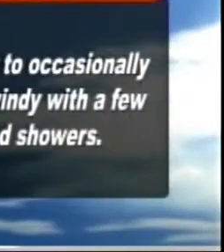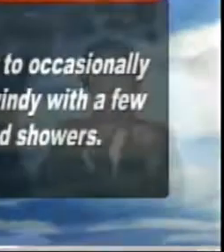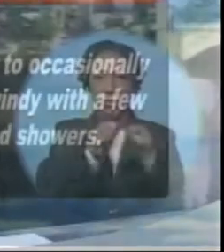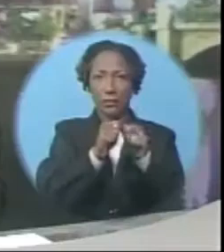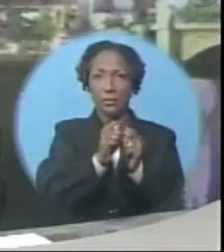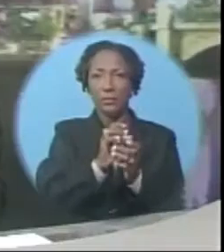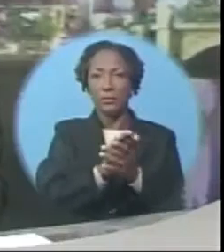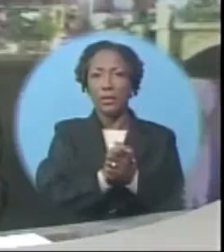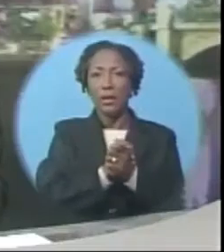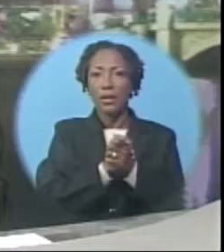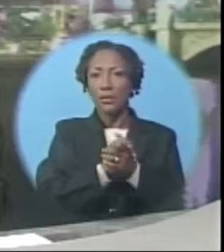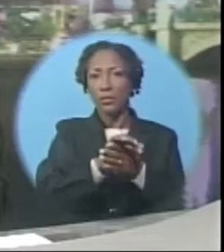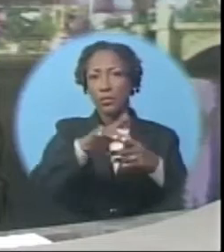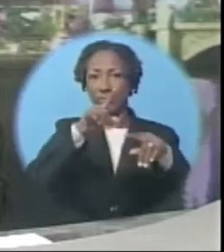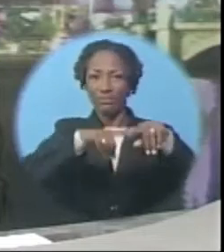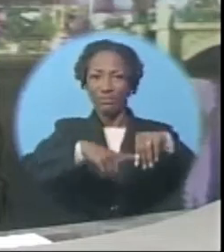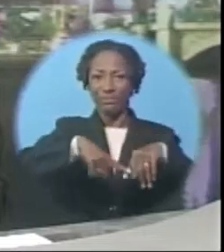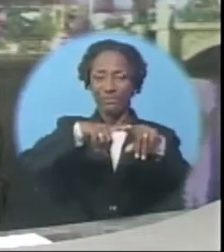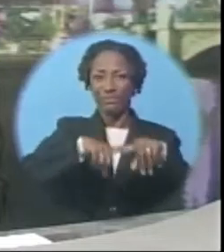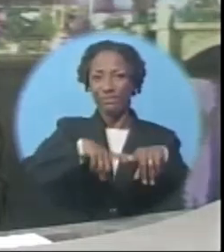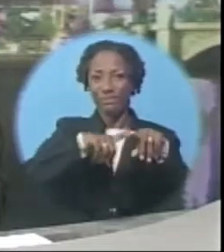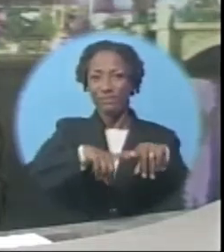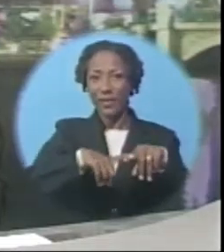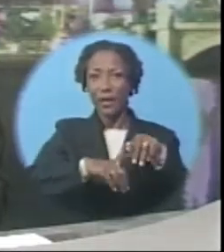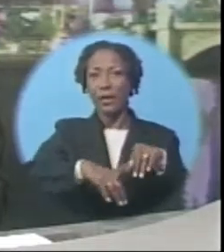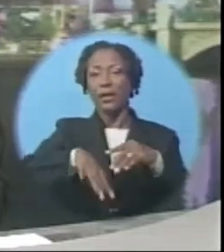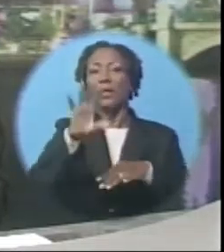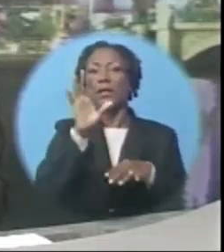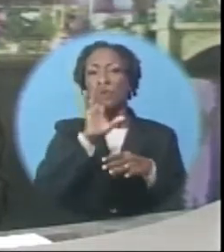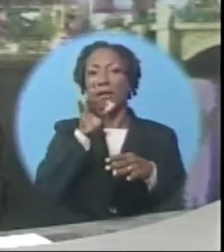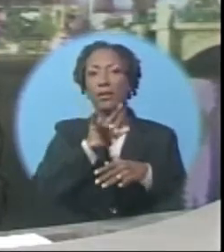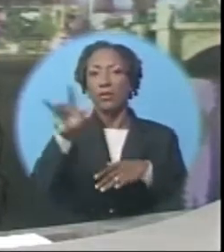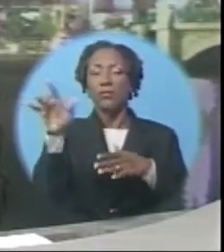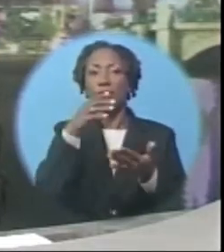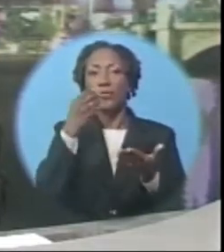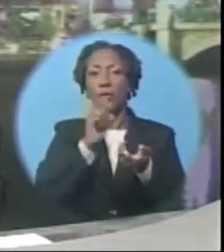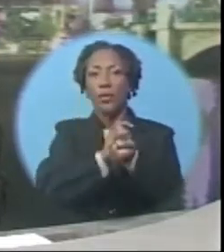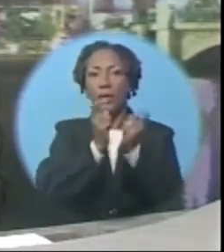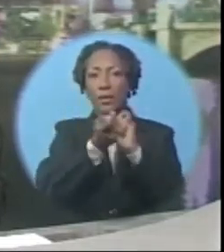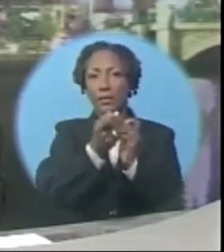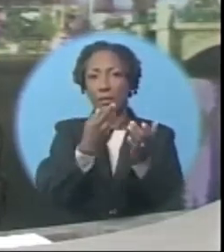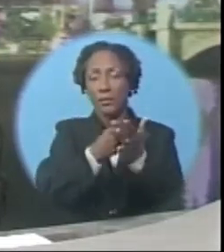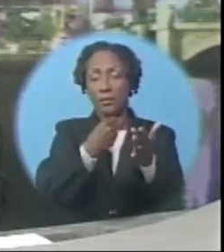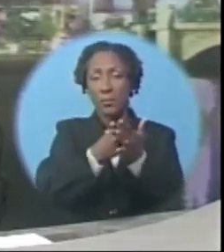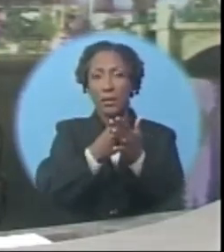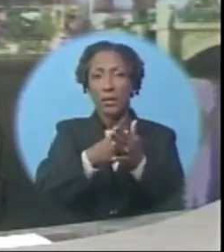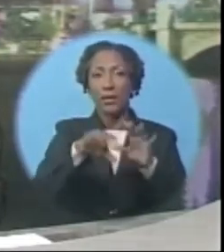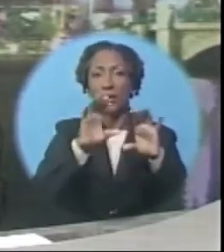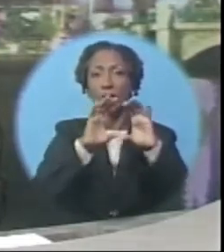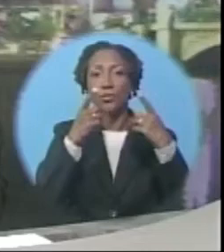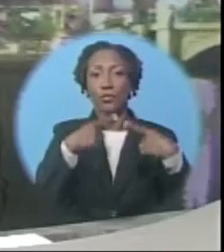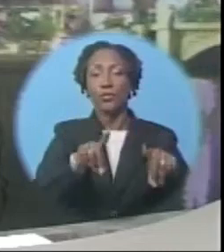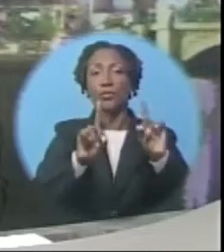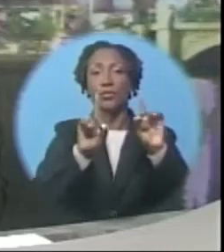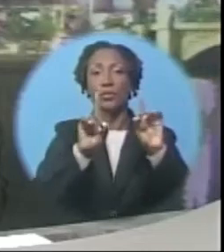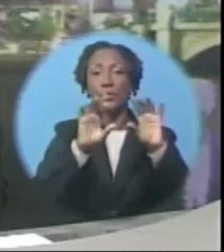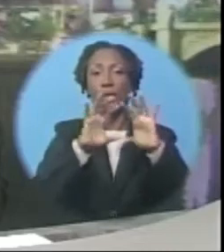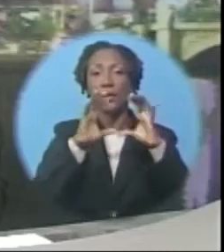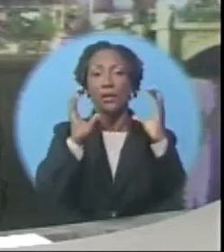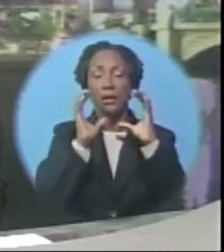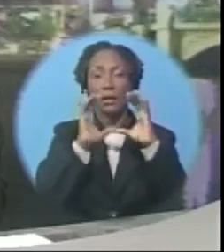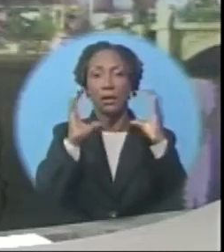exchange position. This from Finance Minister Chris Sinclair during a press conference to discuss the state of the economy at